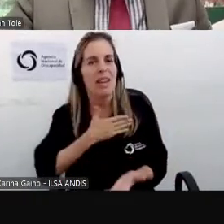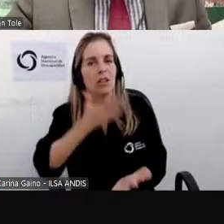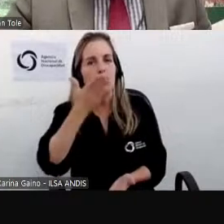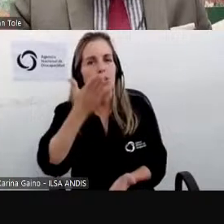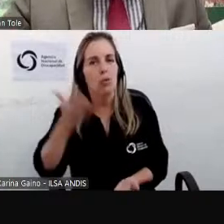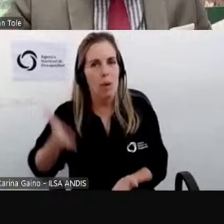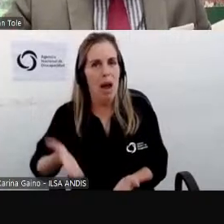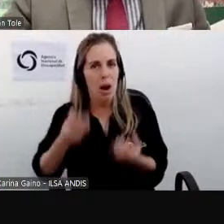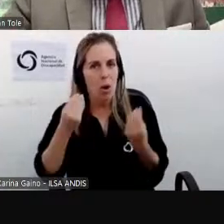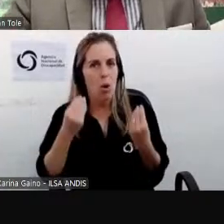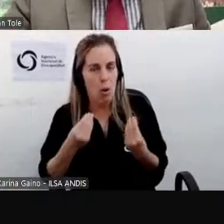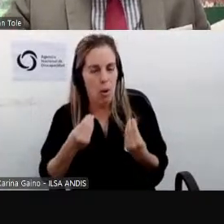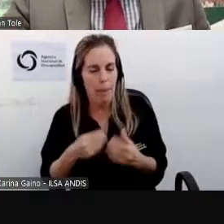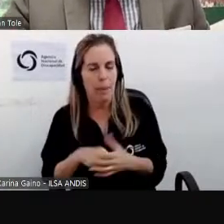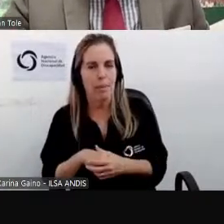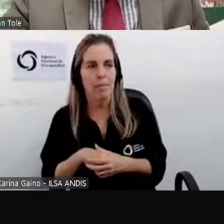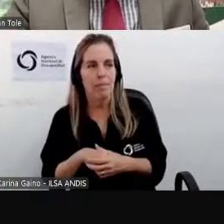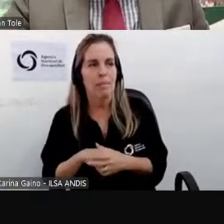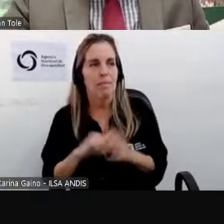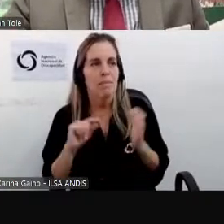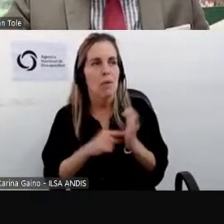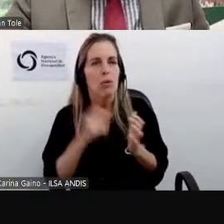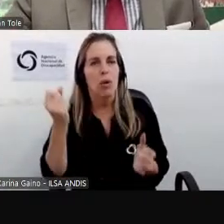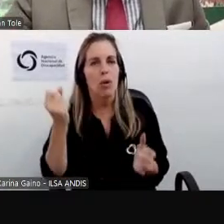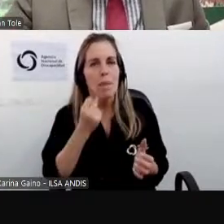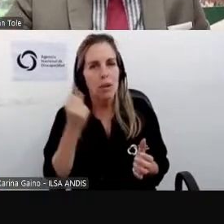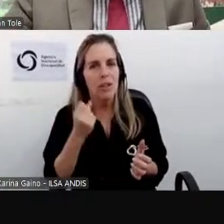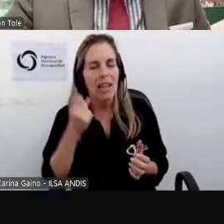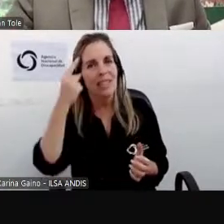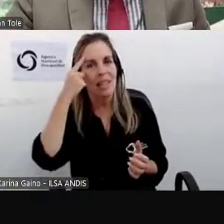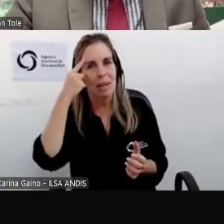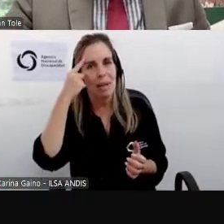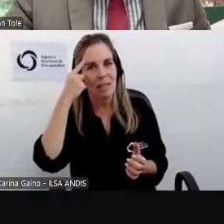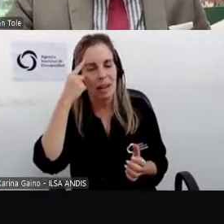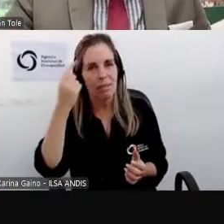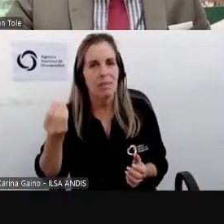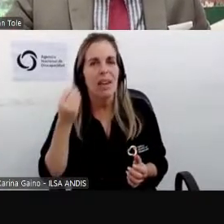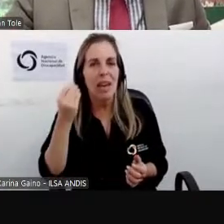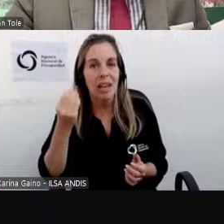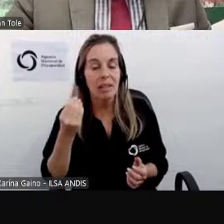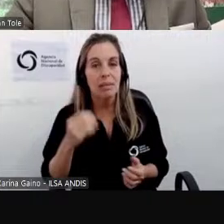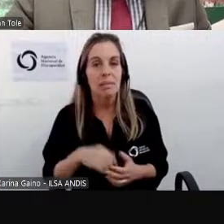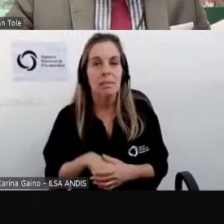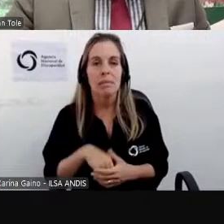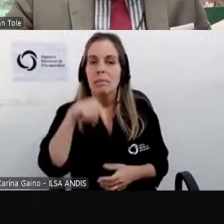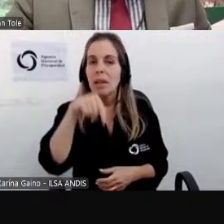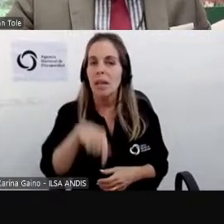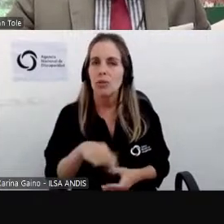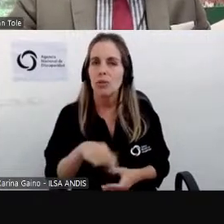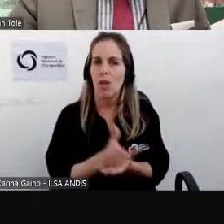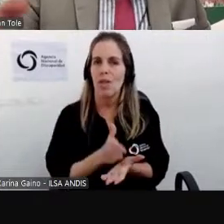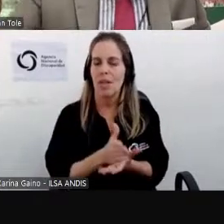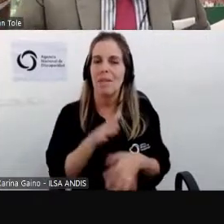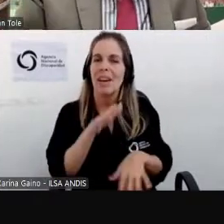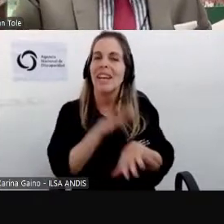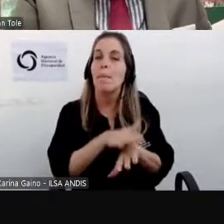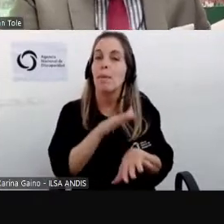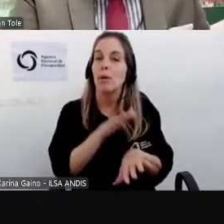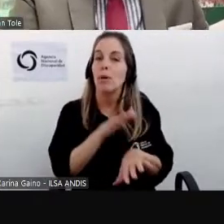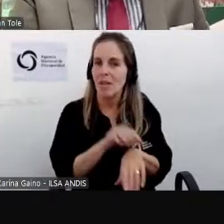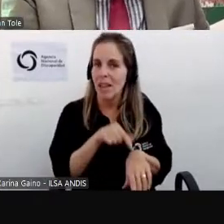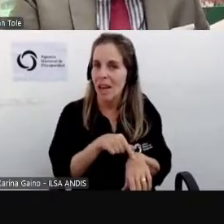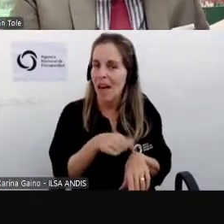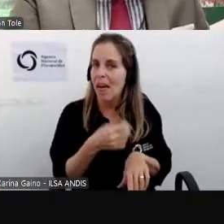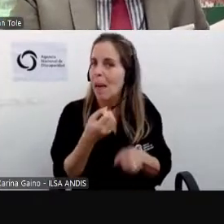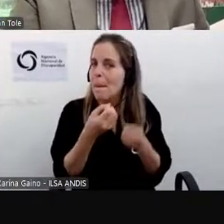how to make these statements in favor of human rights or promoting human rights. Something important needs to be taken